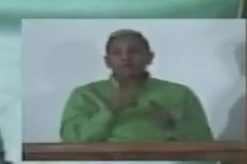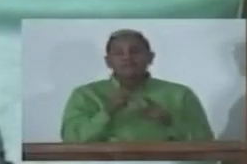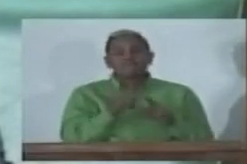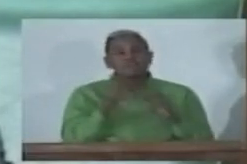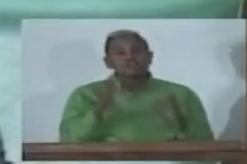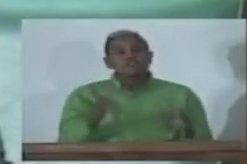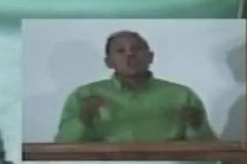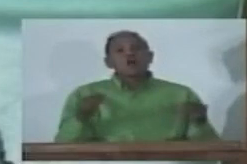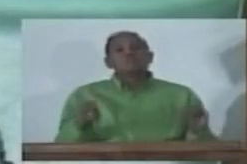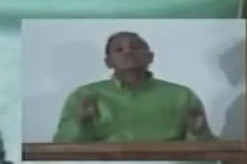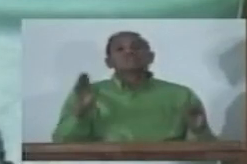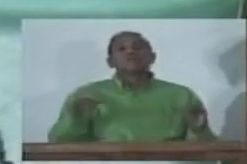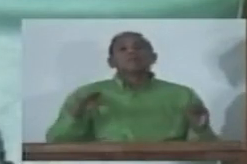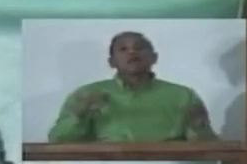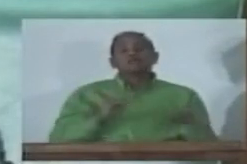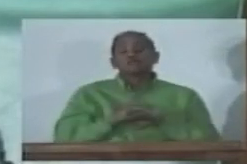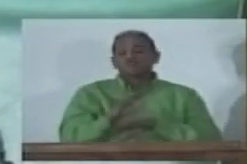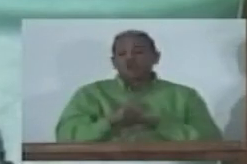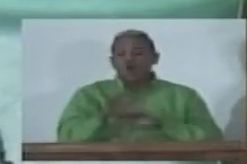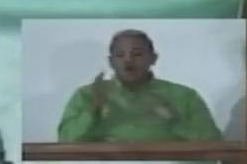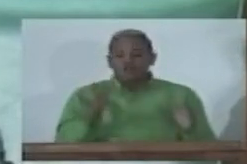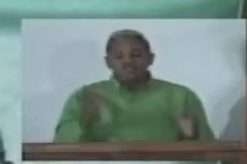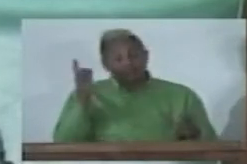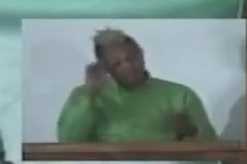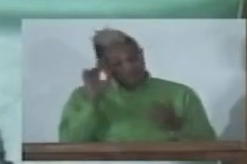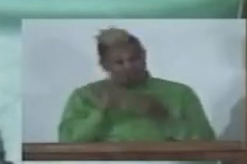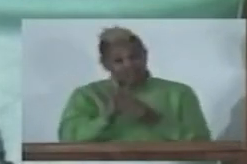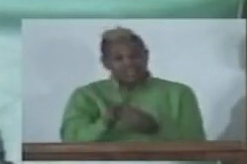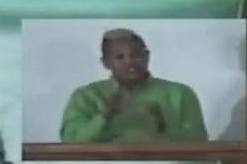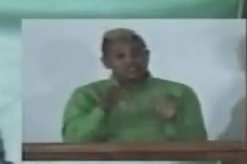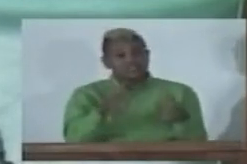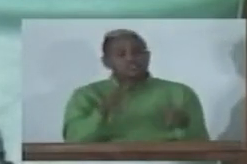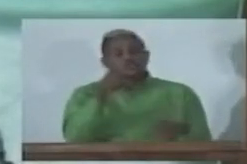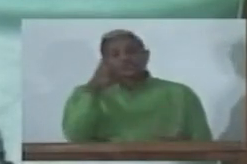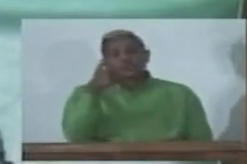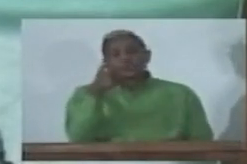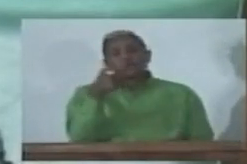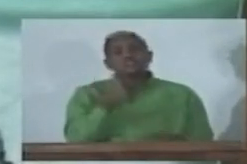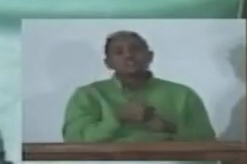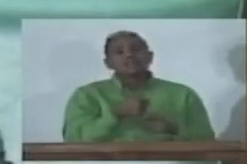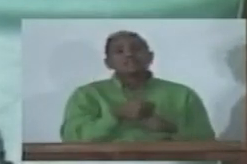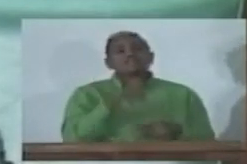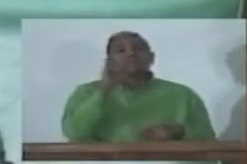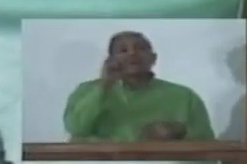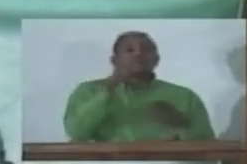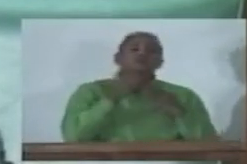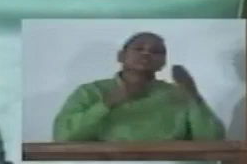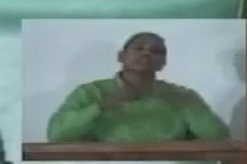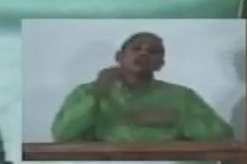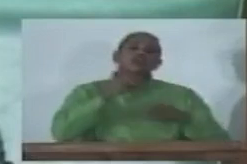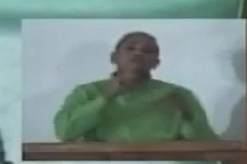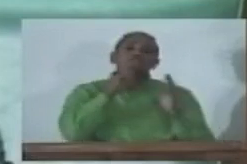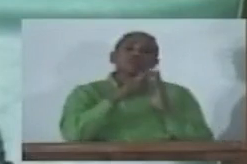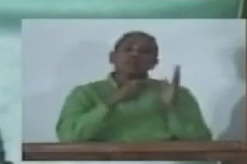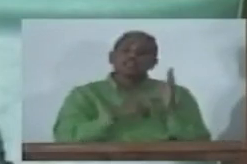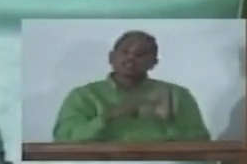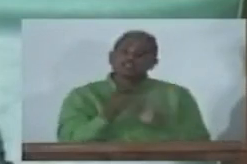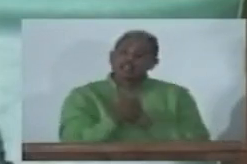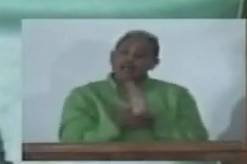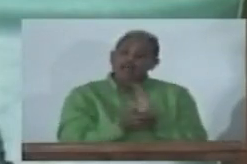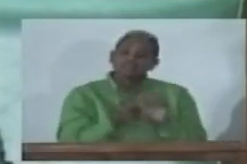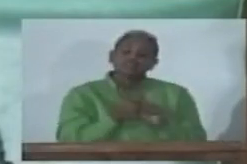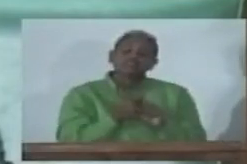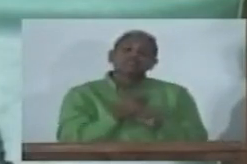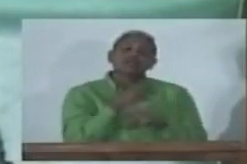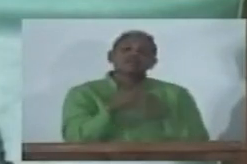of the Parliamentary Council, pursuant to Section 21 of the Airports Economic Regulation Act, and they are